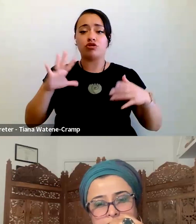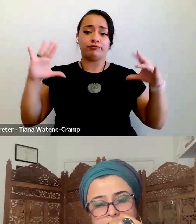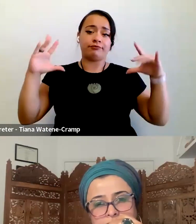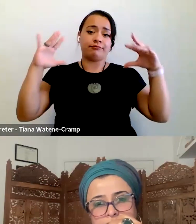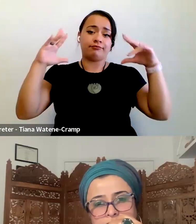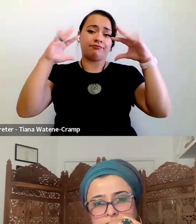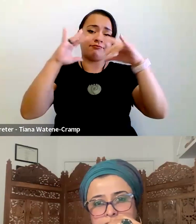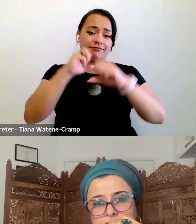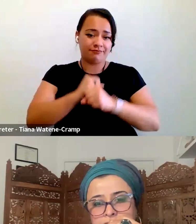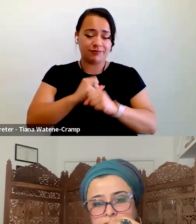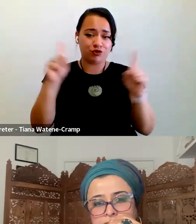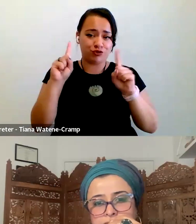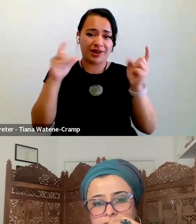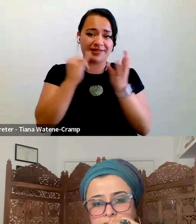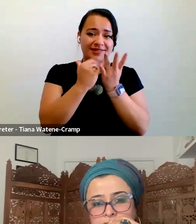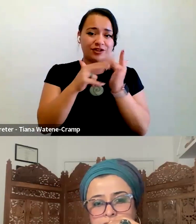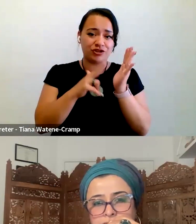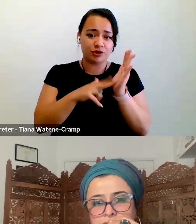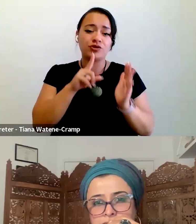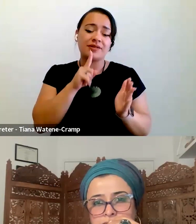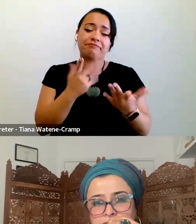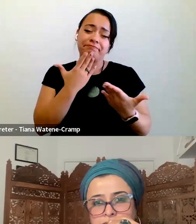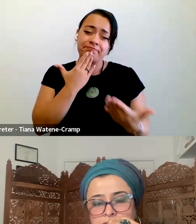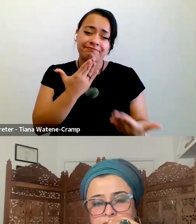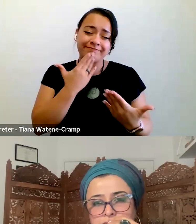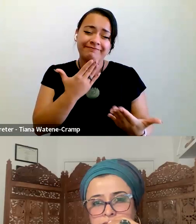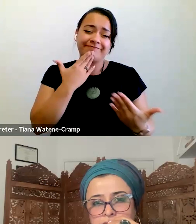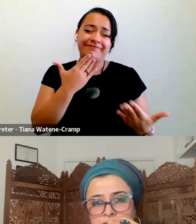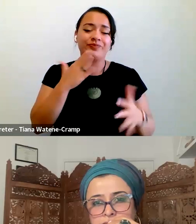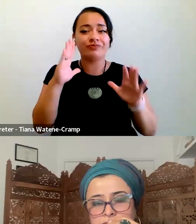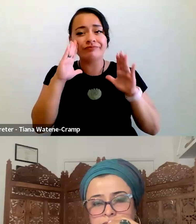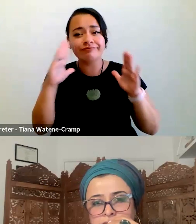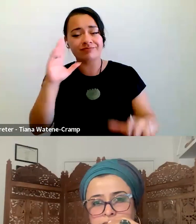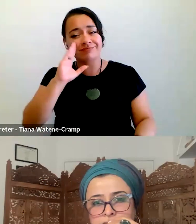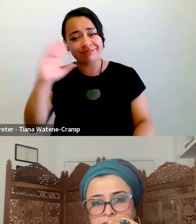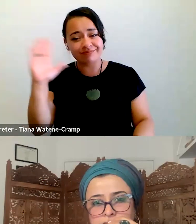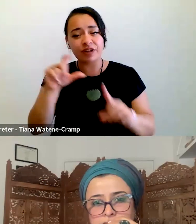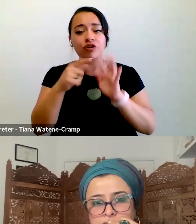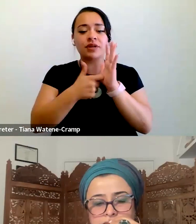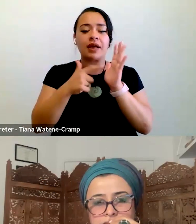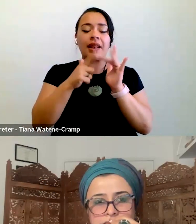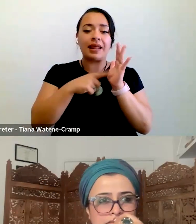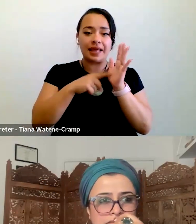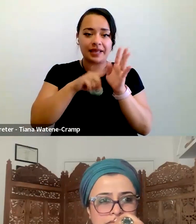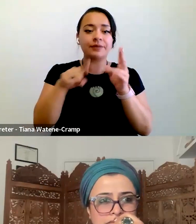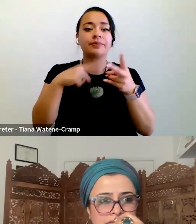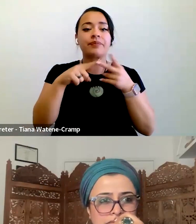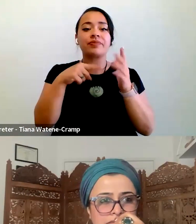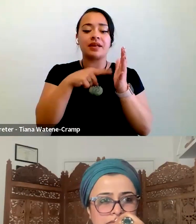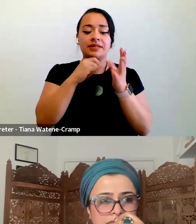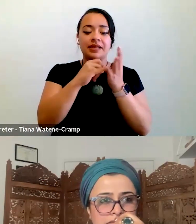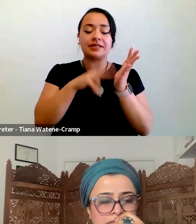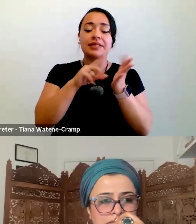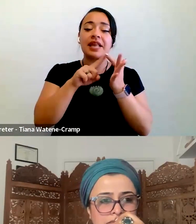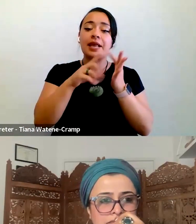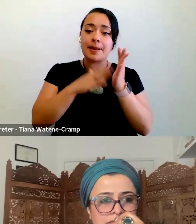by really sincerely thanking our amazing speakers, Dr. Lily Brown and Tasneem Chopra, for sharing